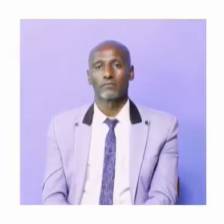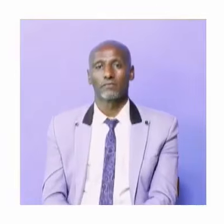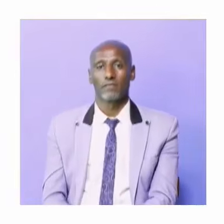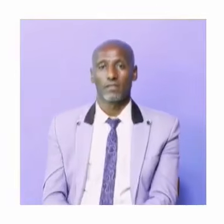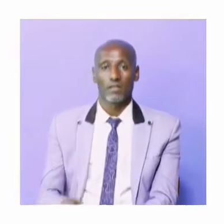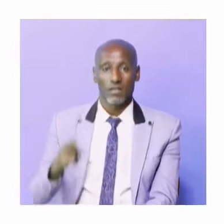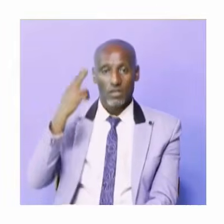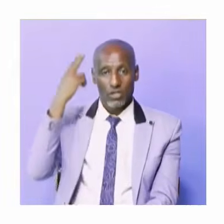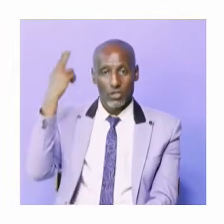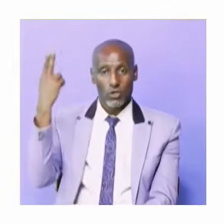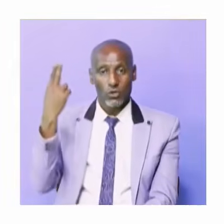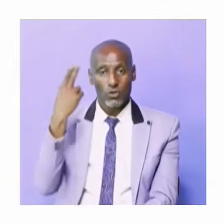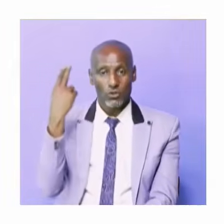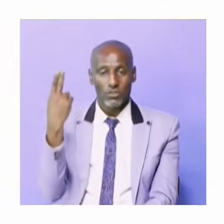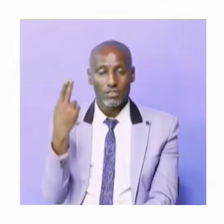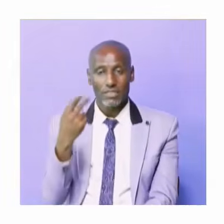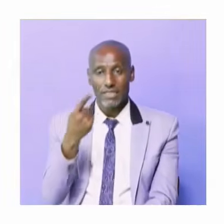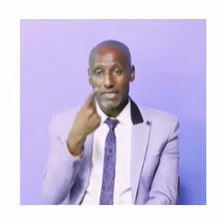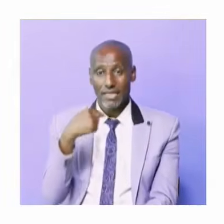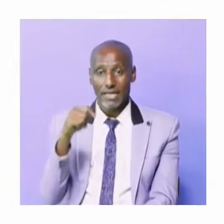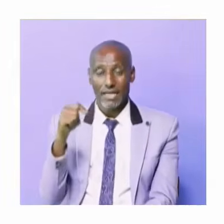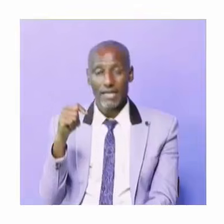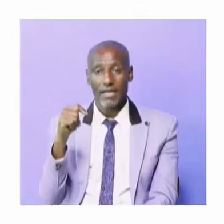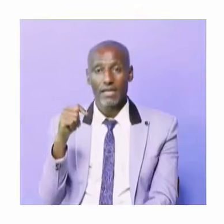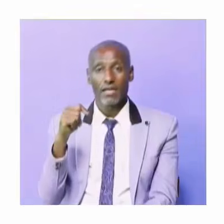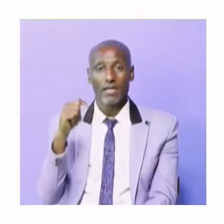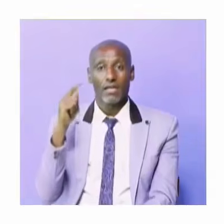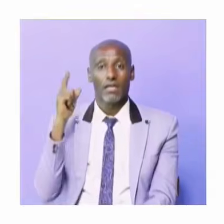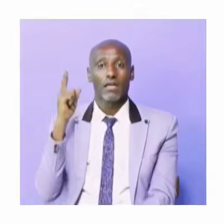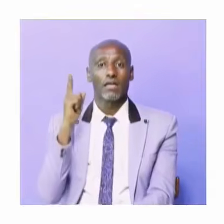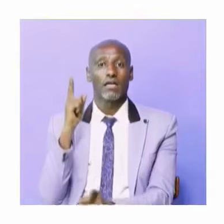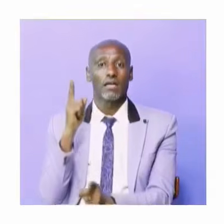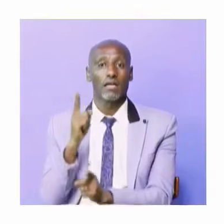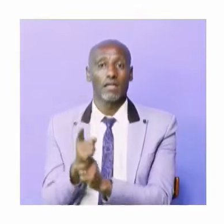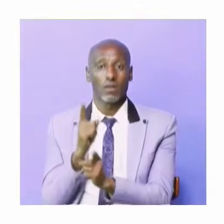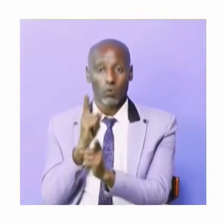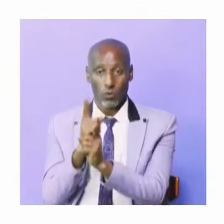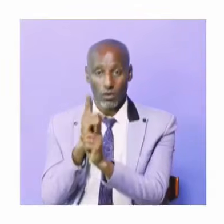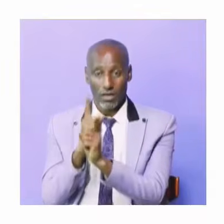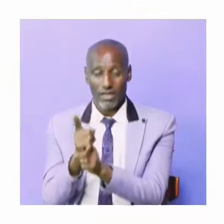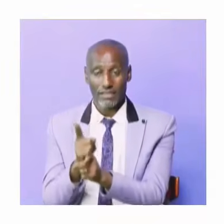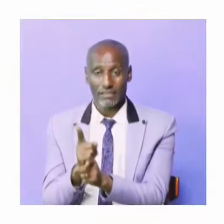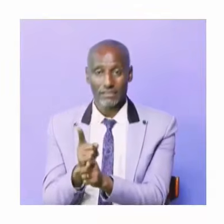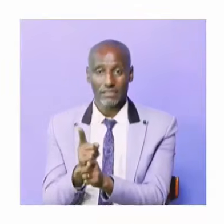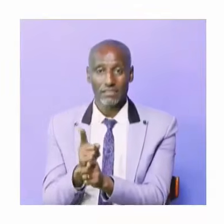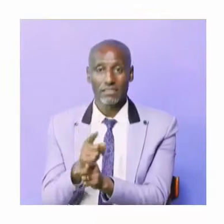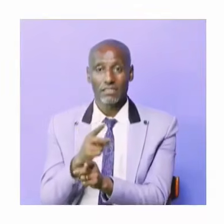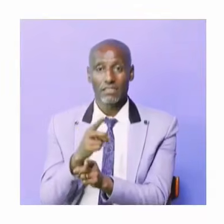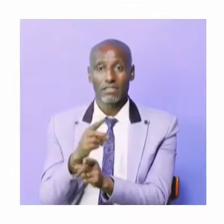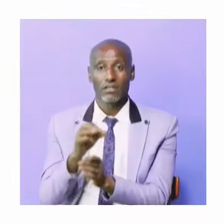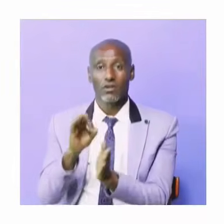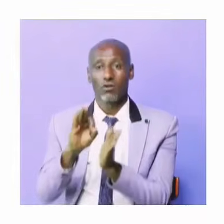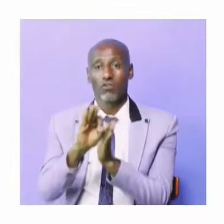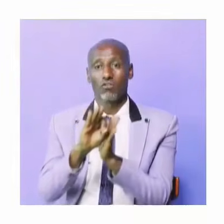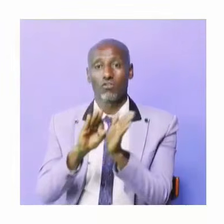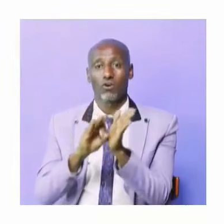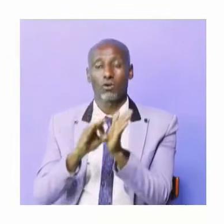Use the correct form of the verb, the correct